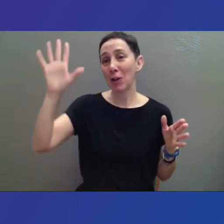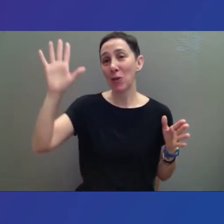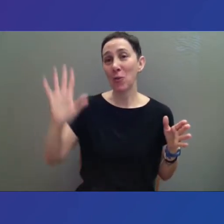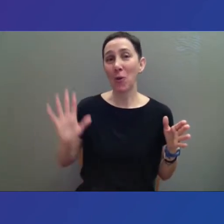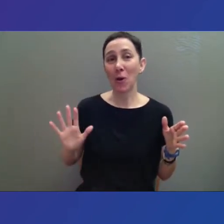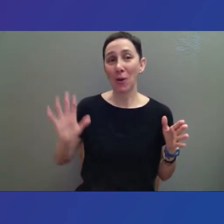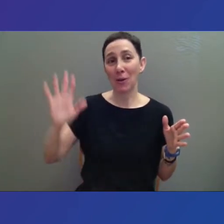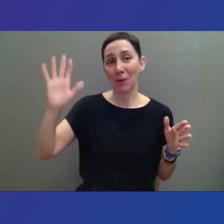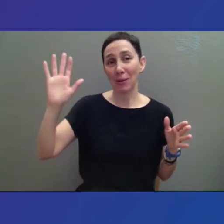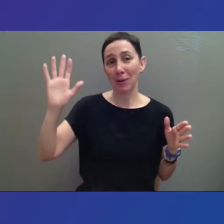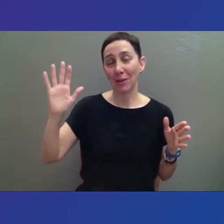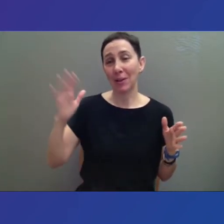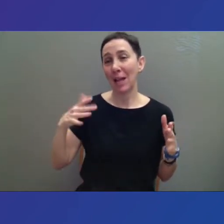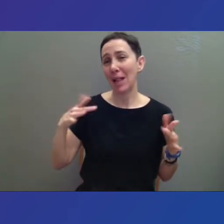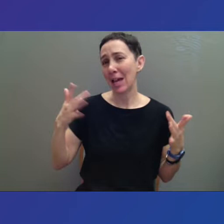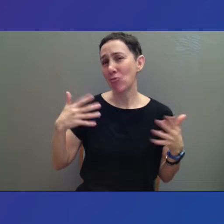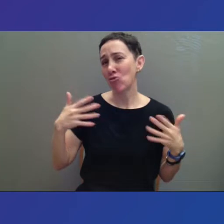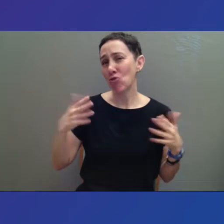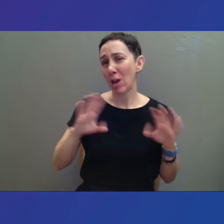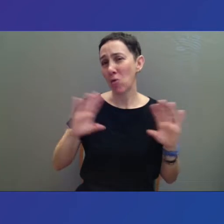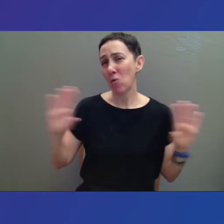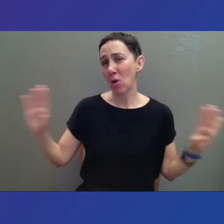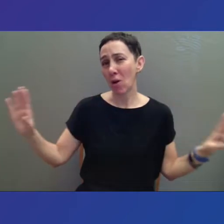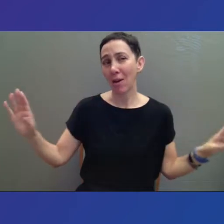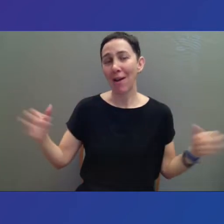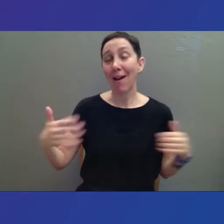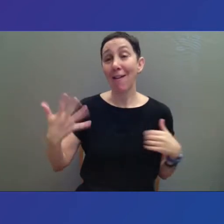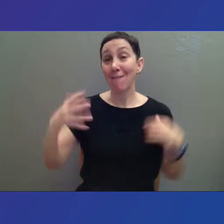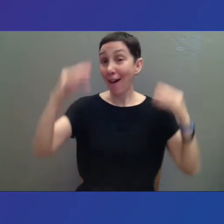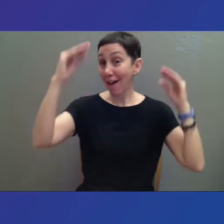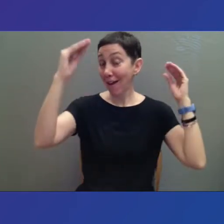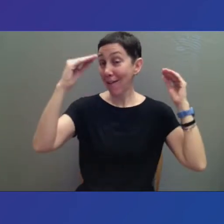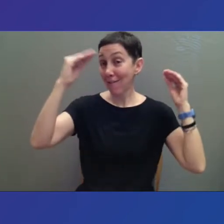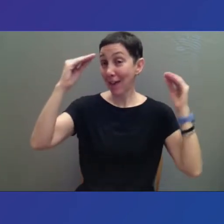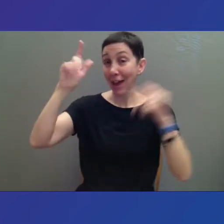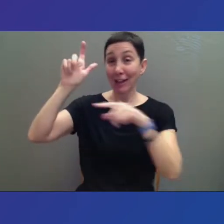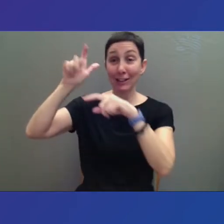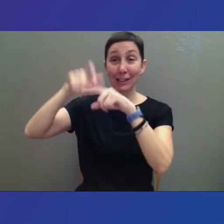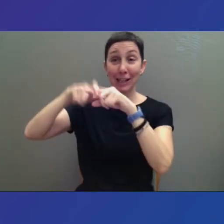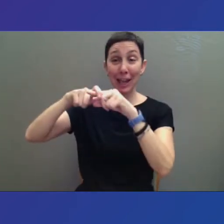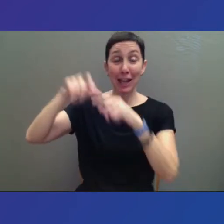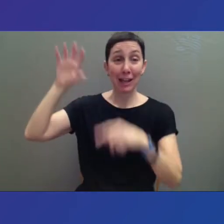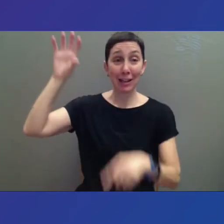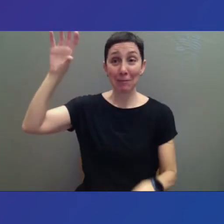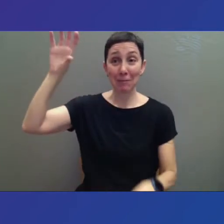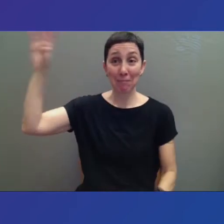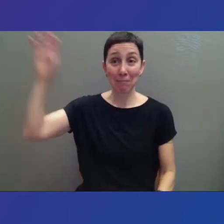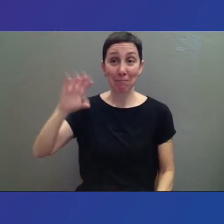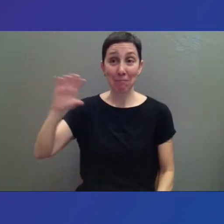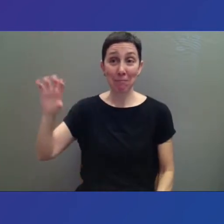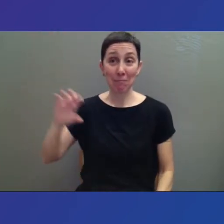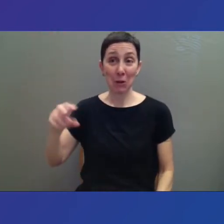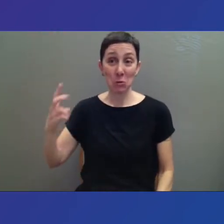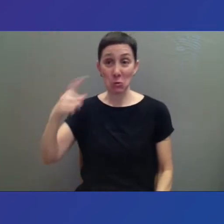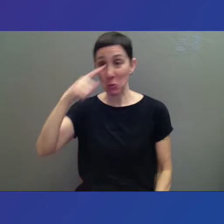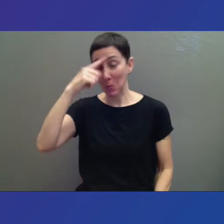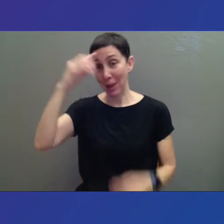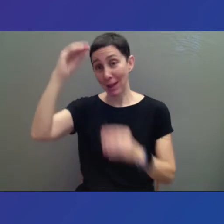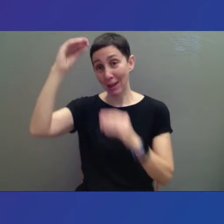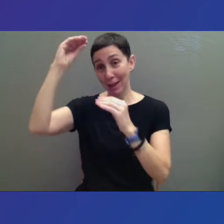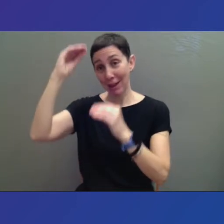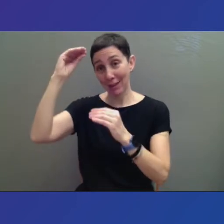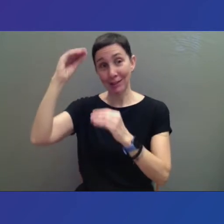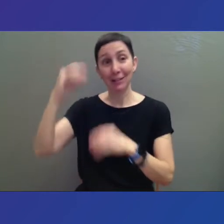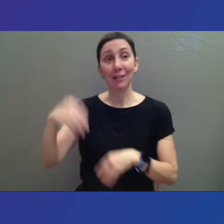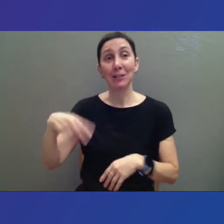which is a light gray color, there are 5 hats hanging, 2 of which are black, another 2 of